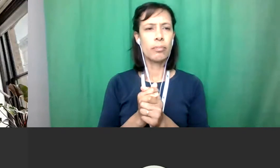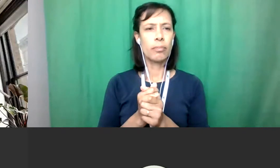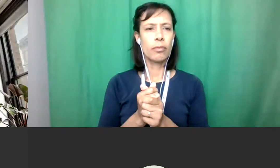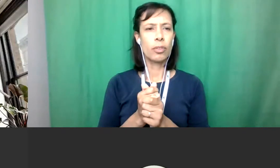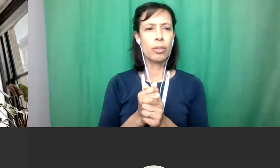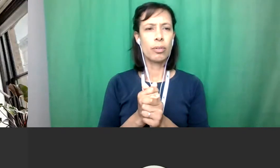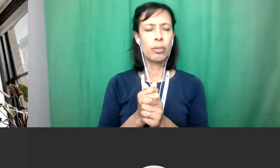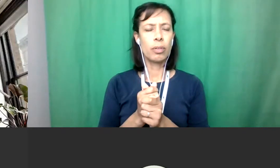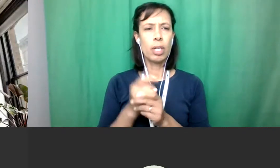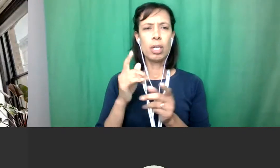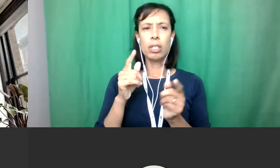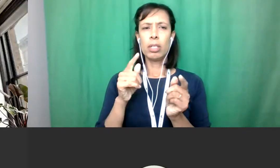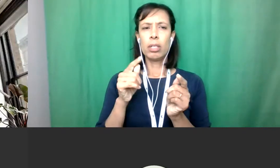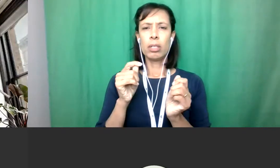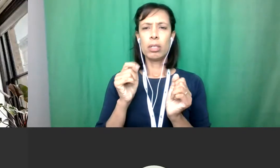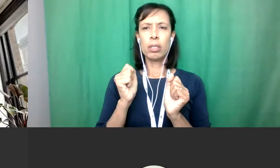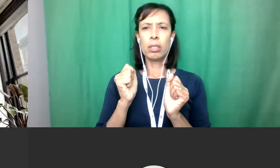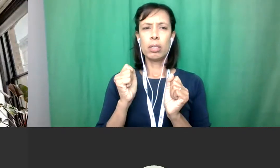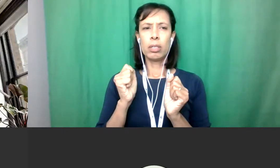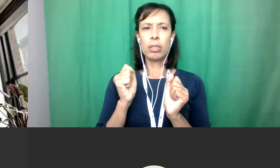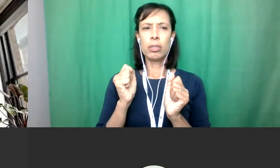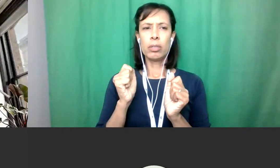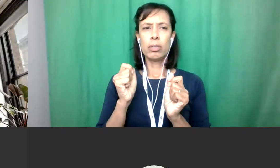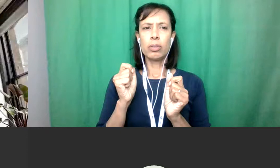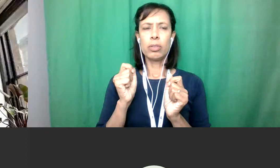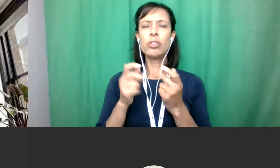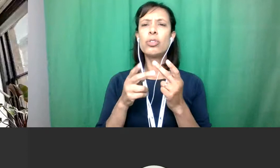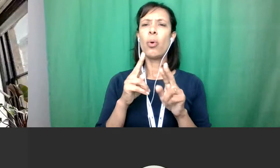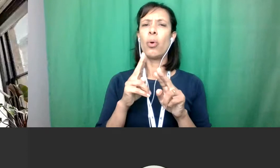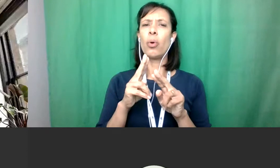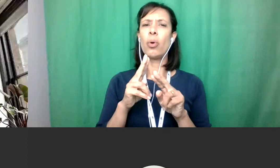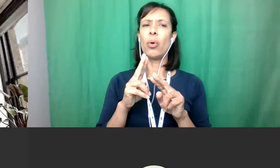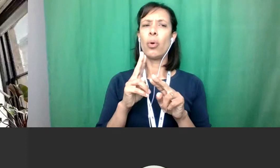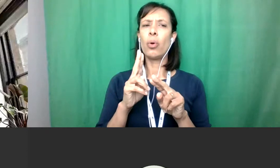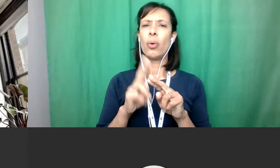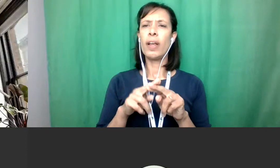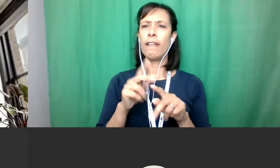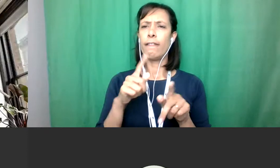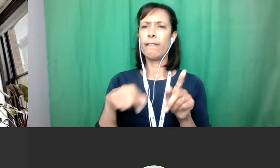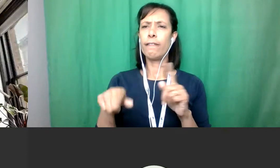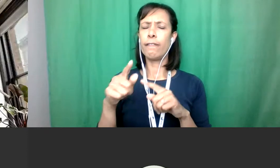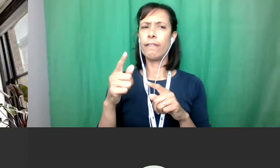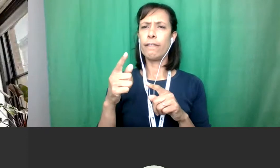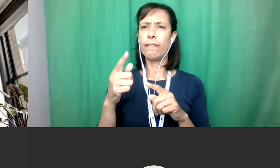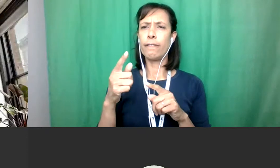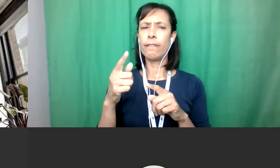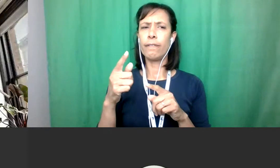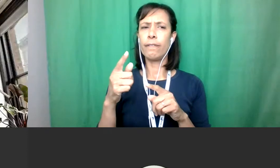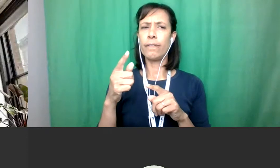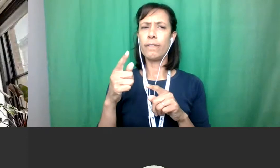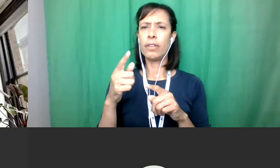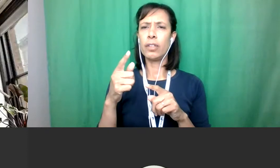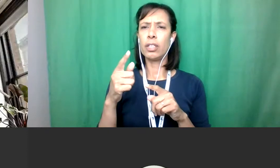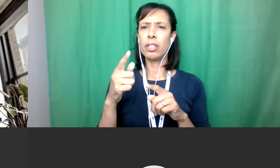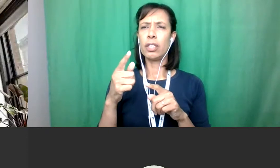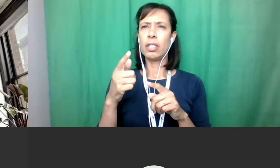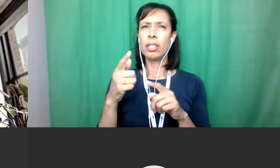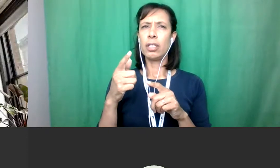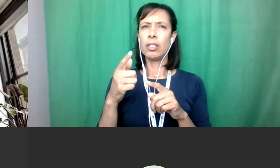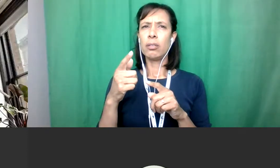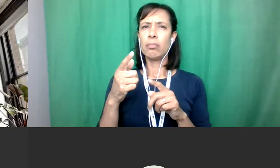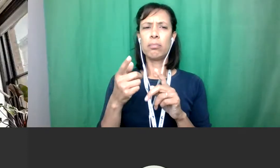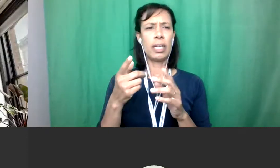Those of you who were on, so if you did Barrister Learning or Introduction to Technology and Education last